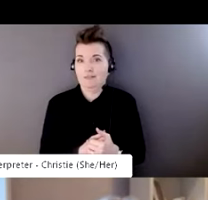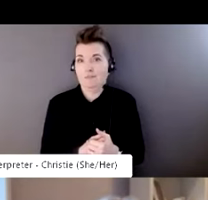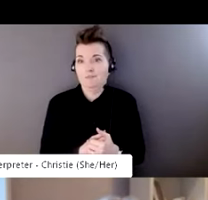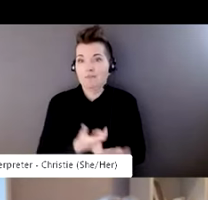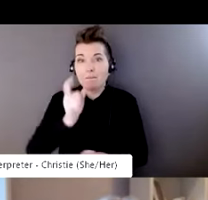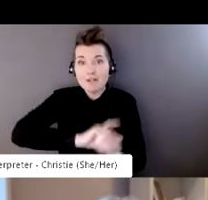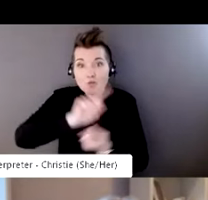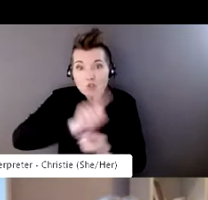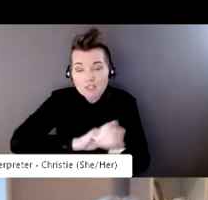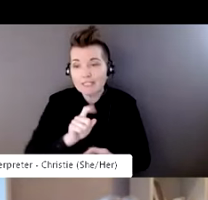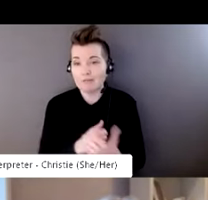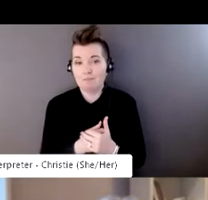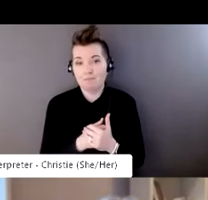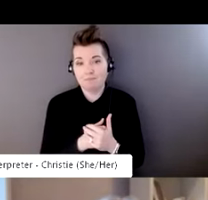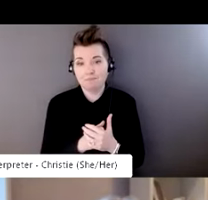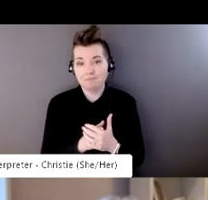yourself here as a participant,